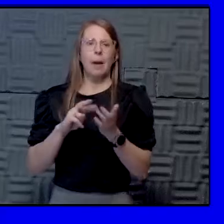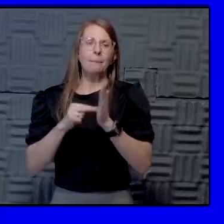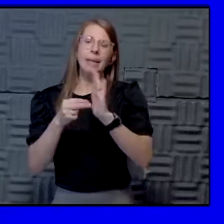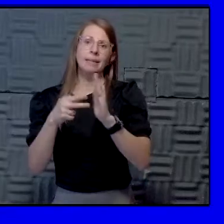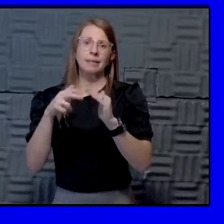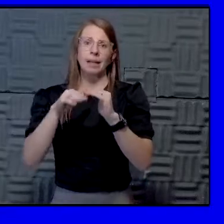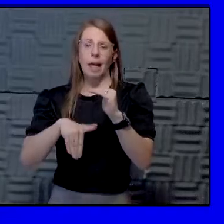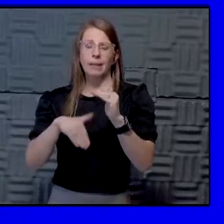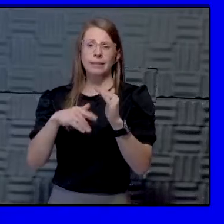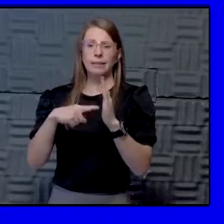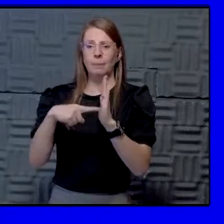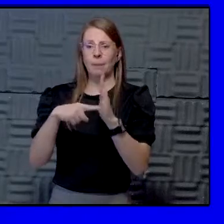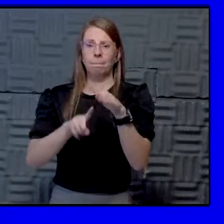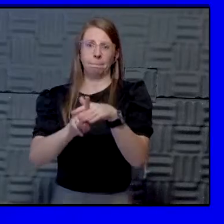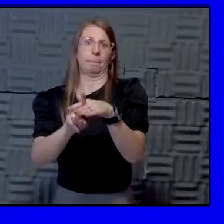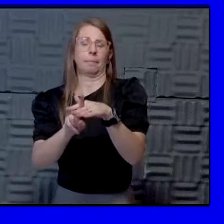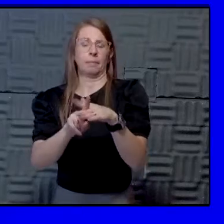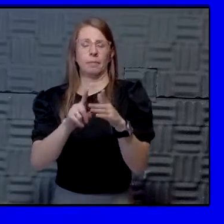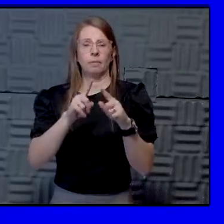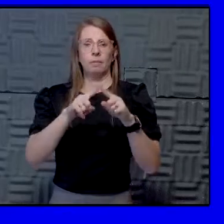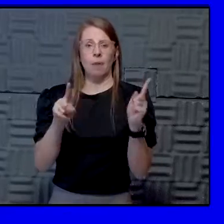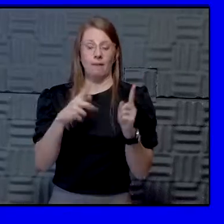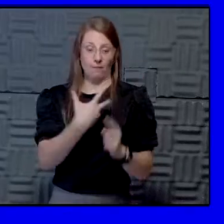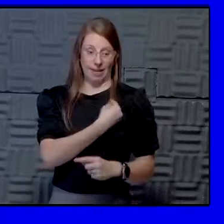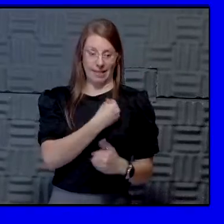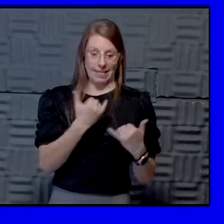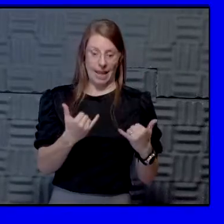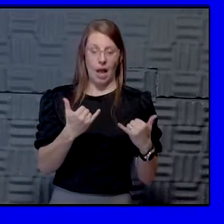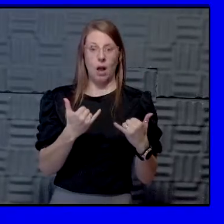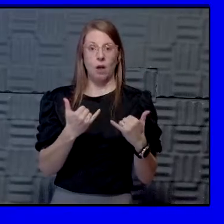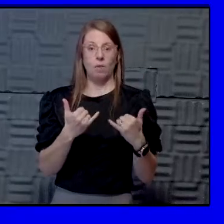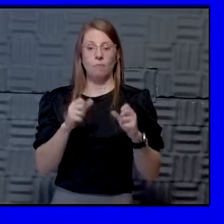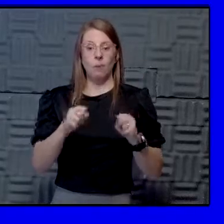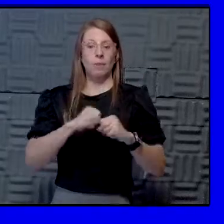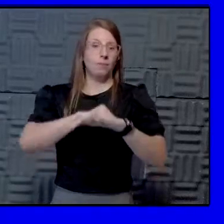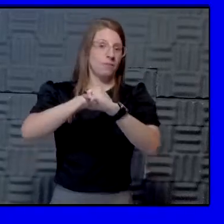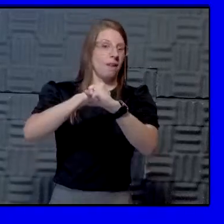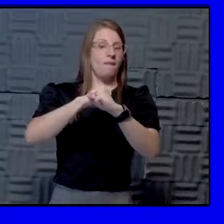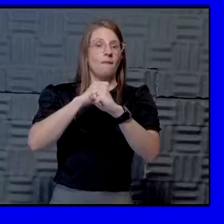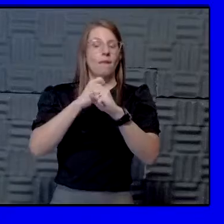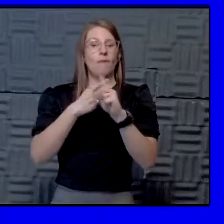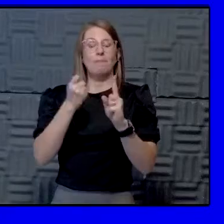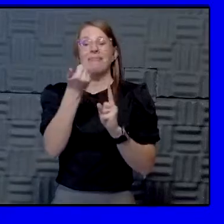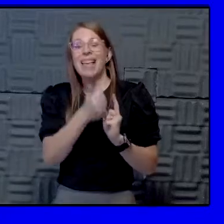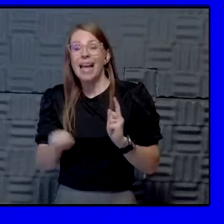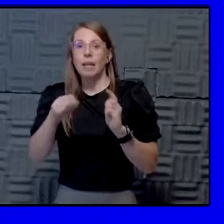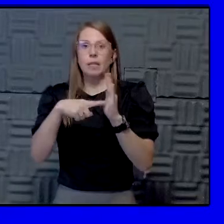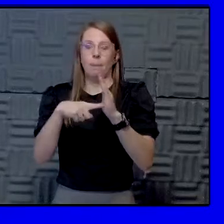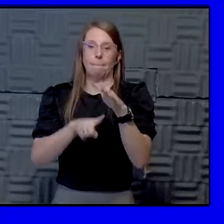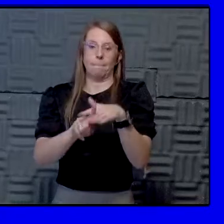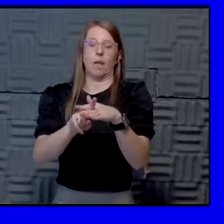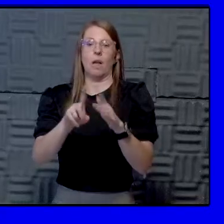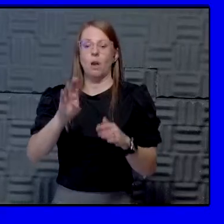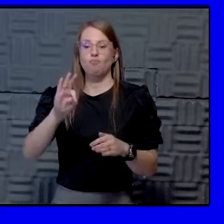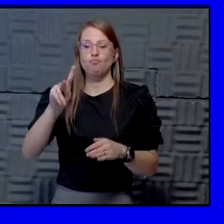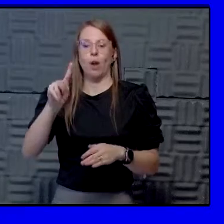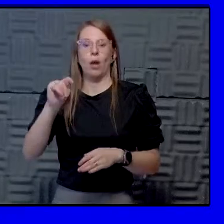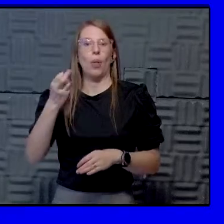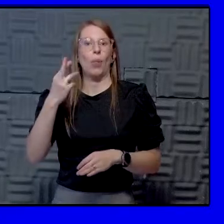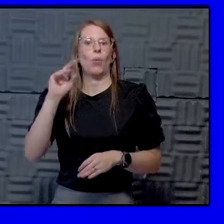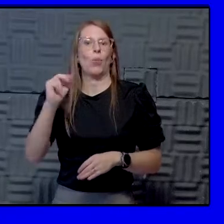symptoms or barely any symptoms, but this vaccine now seems to probably have protected them from any symptoms at all. So breakthrough infection